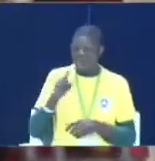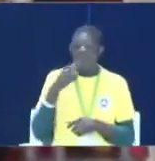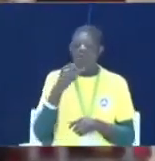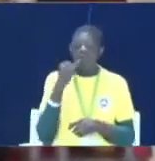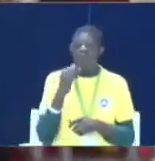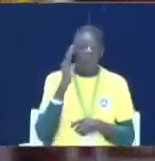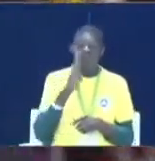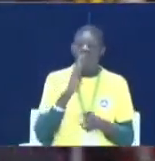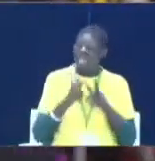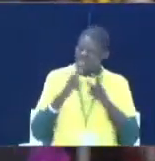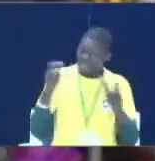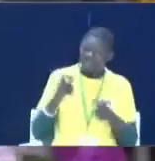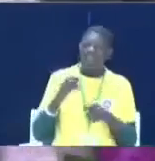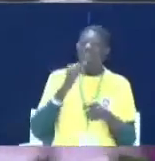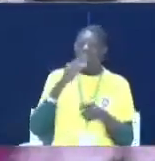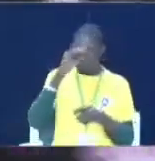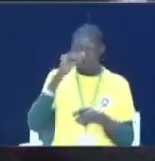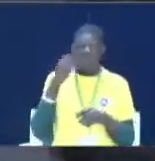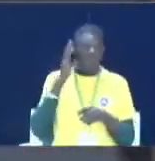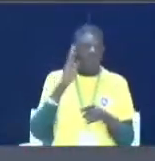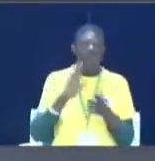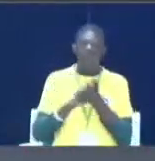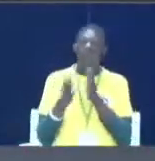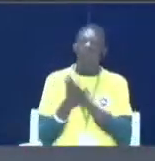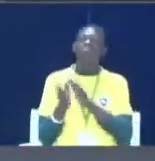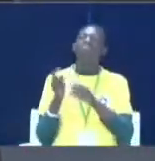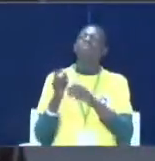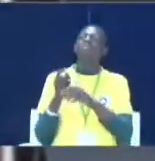will be enlarged is a man who will get to work.